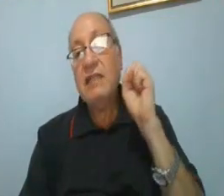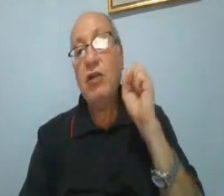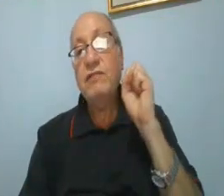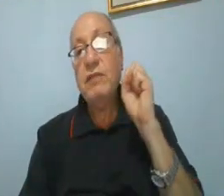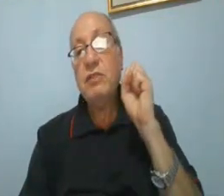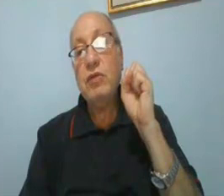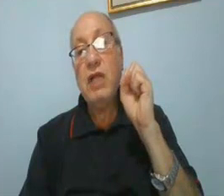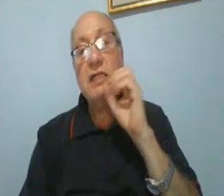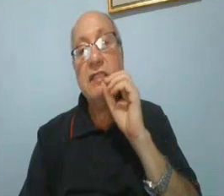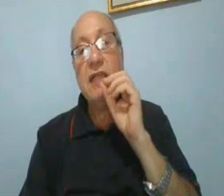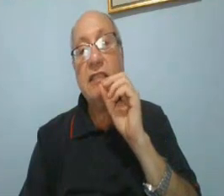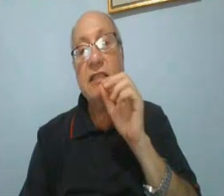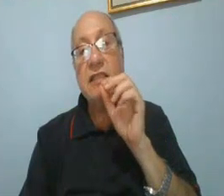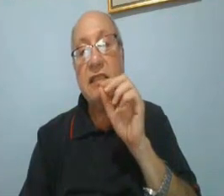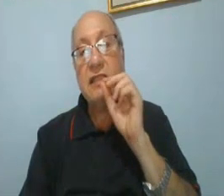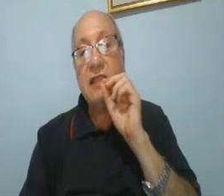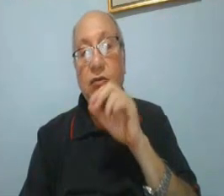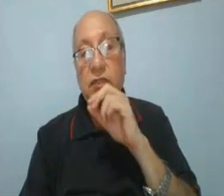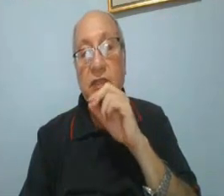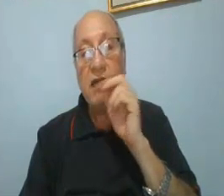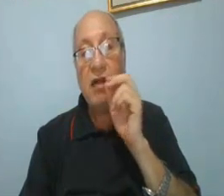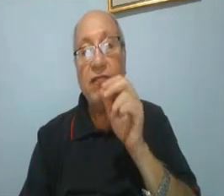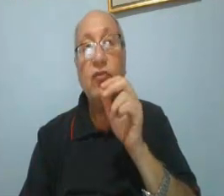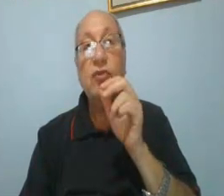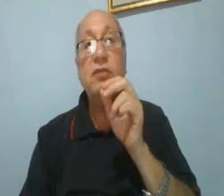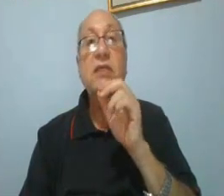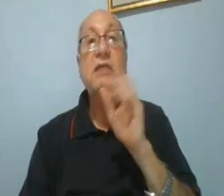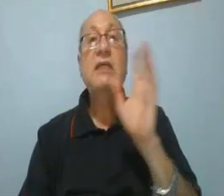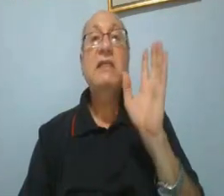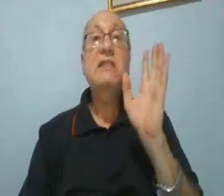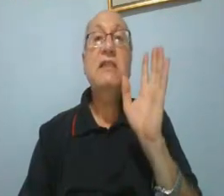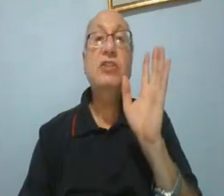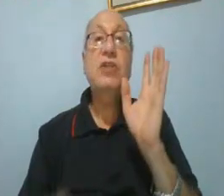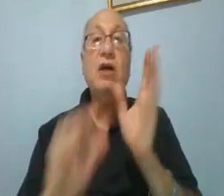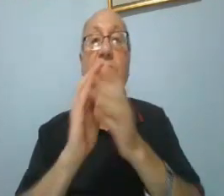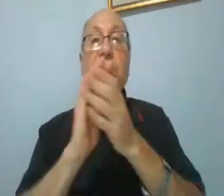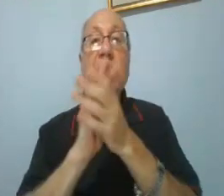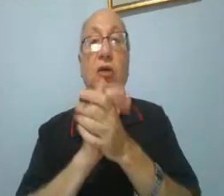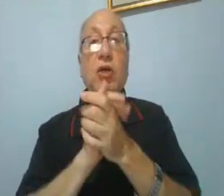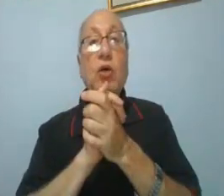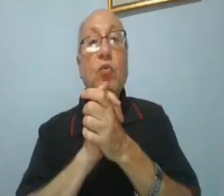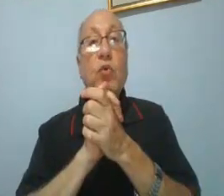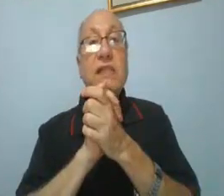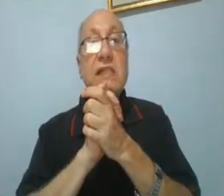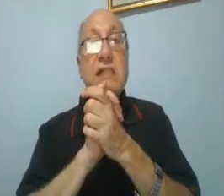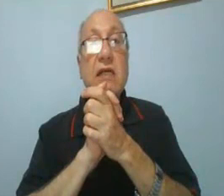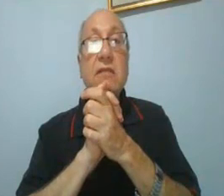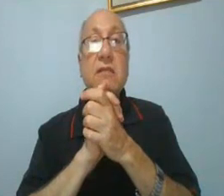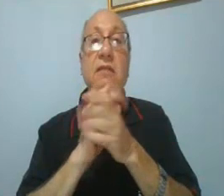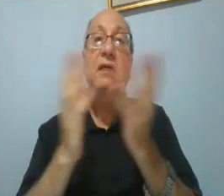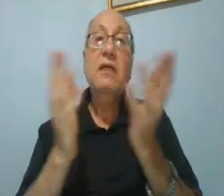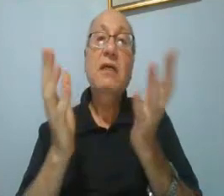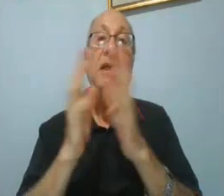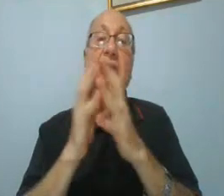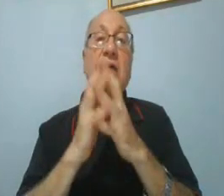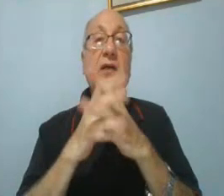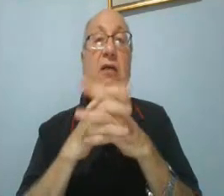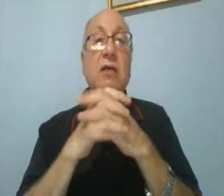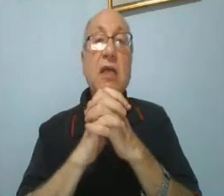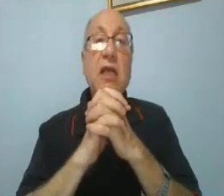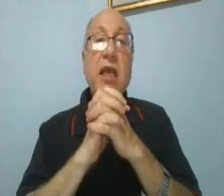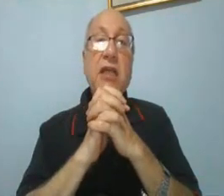take the attention of the personnel that this is the container for the sharp waste